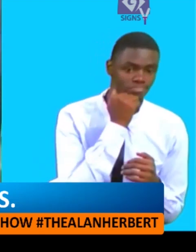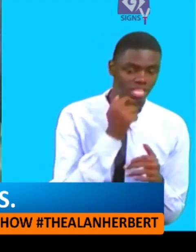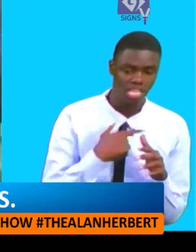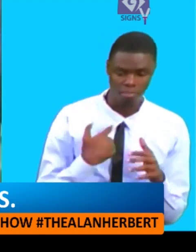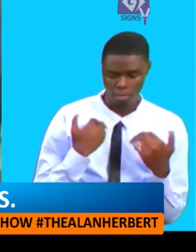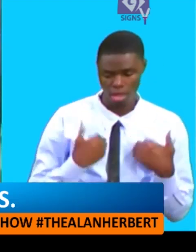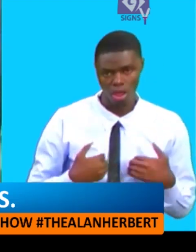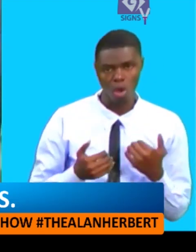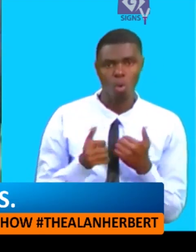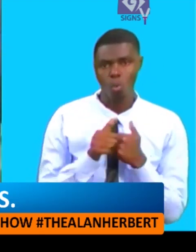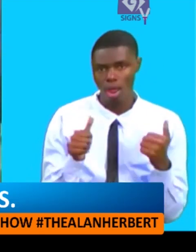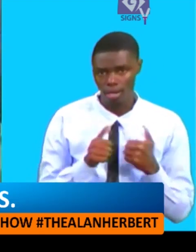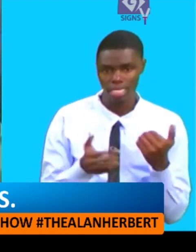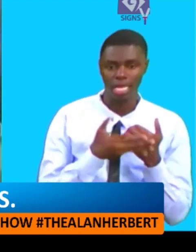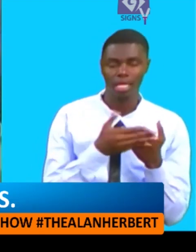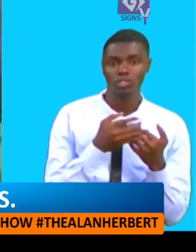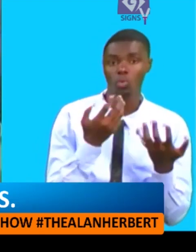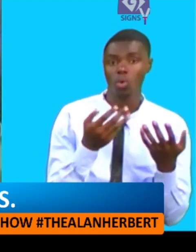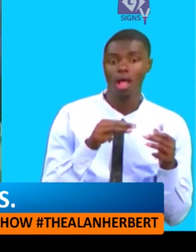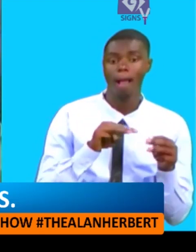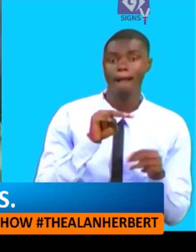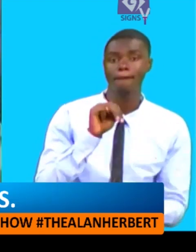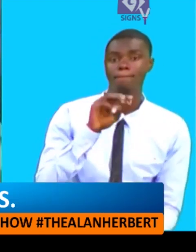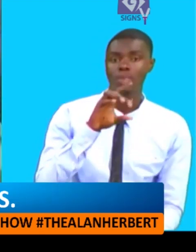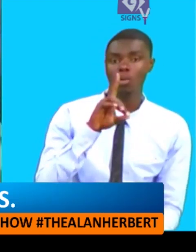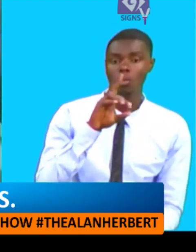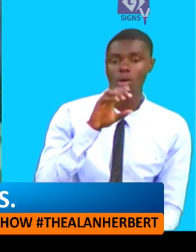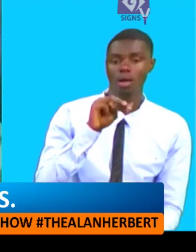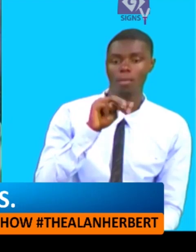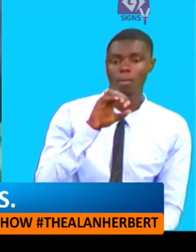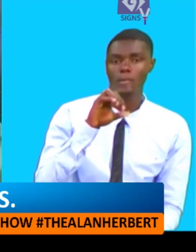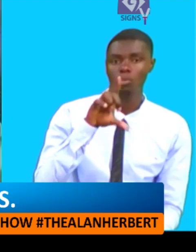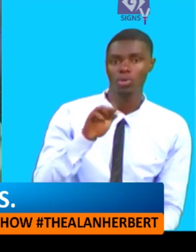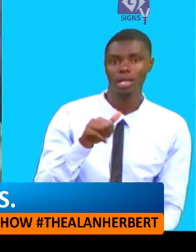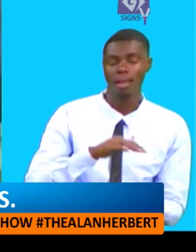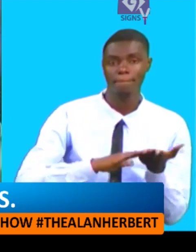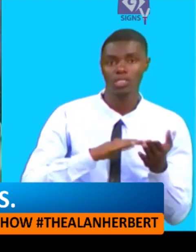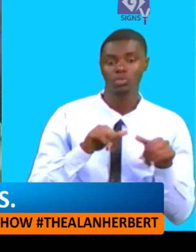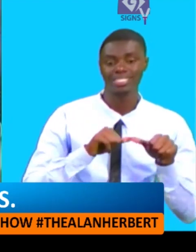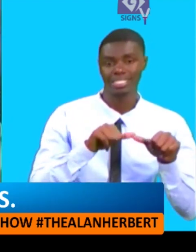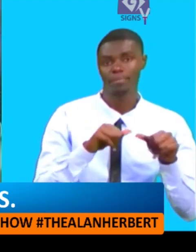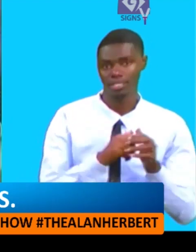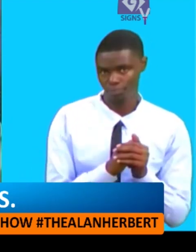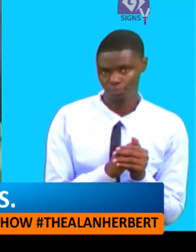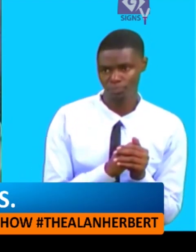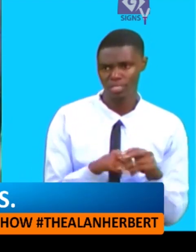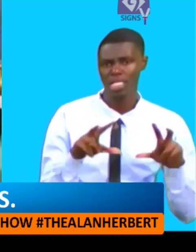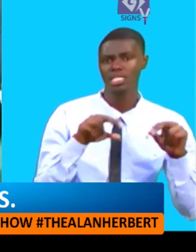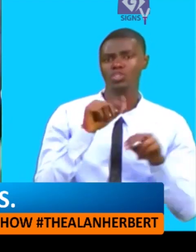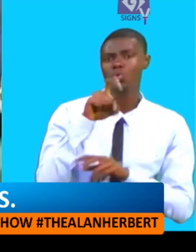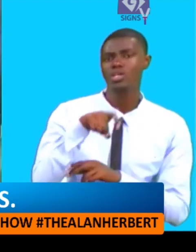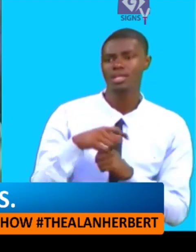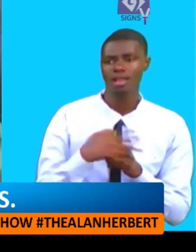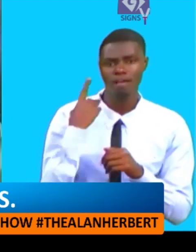care of the other person. So the model is based on sustainability also, because there's no need